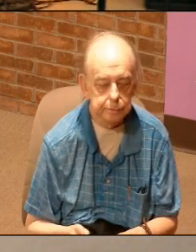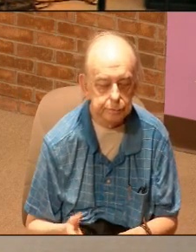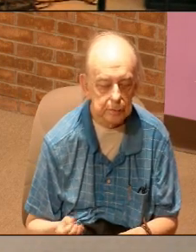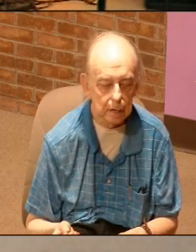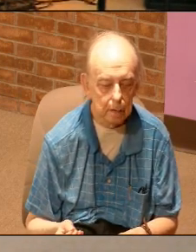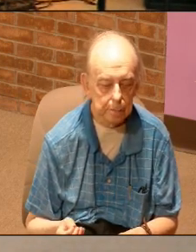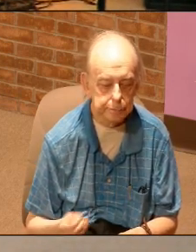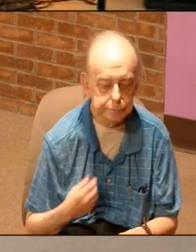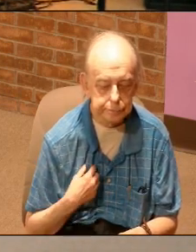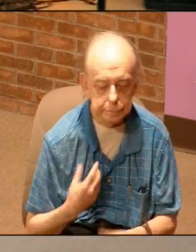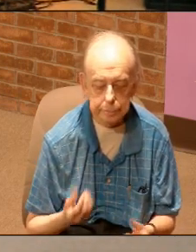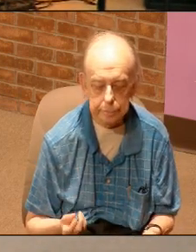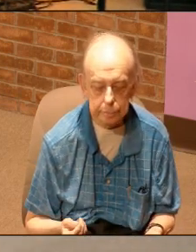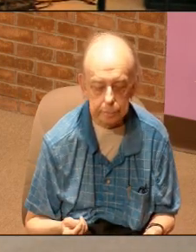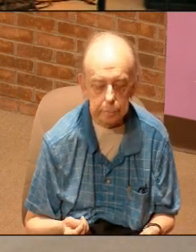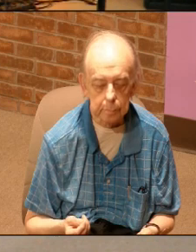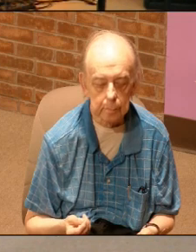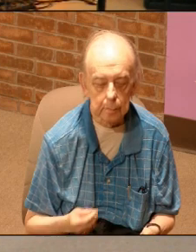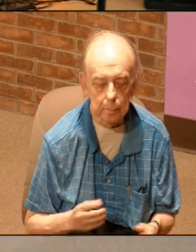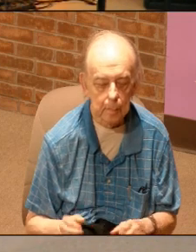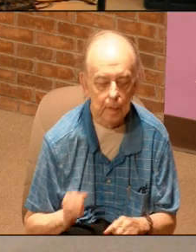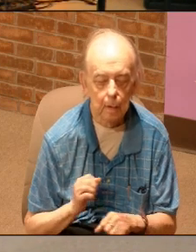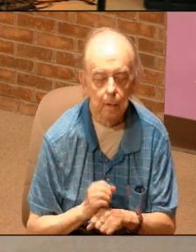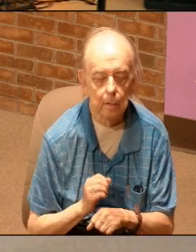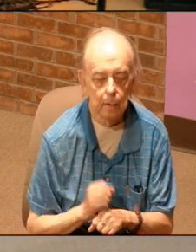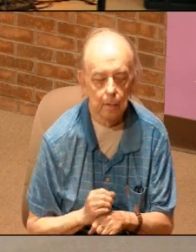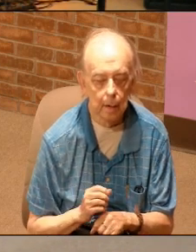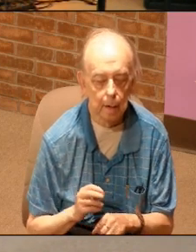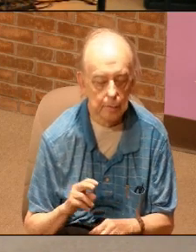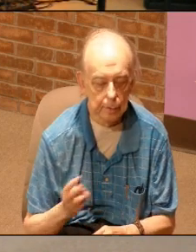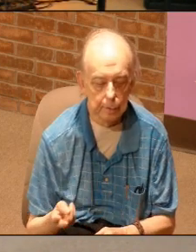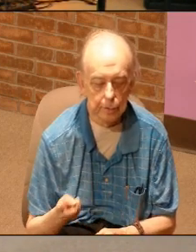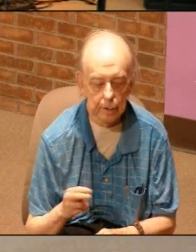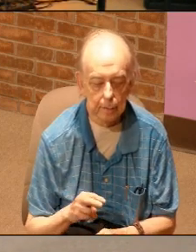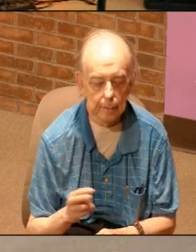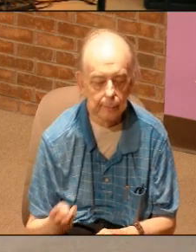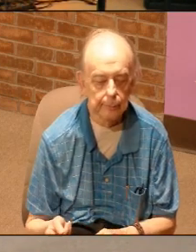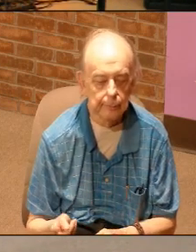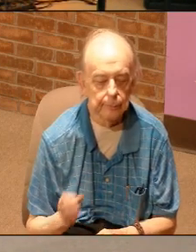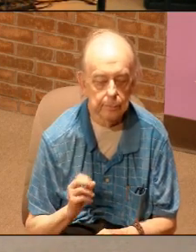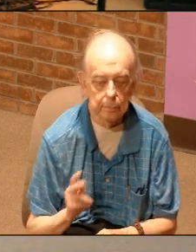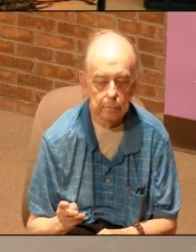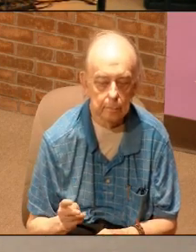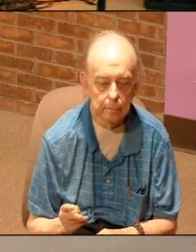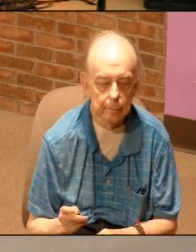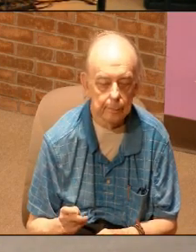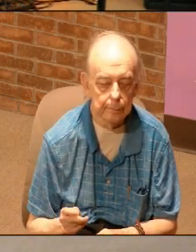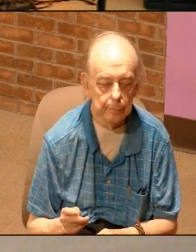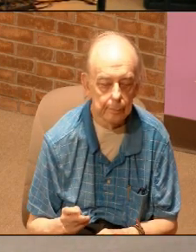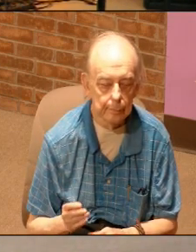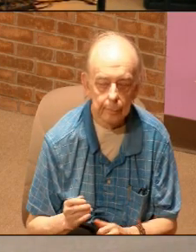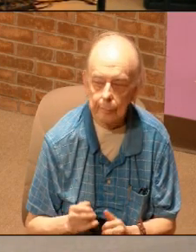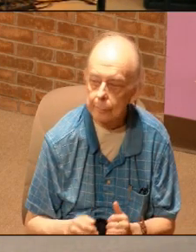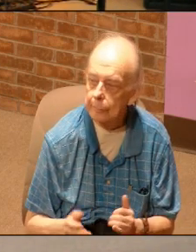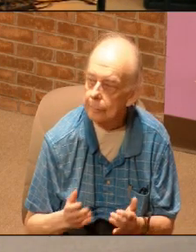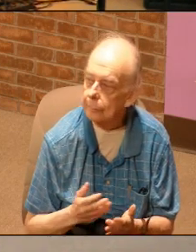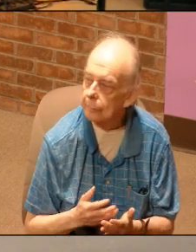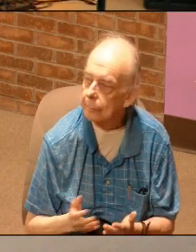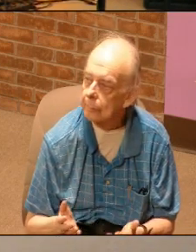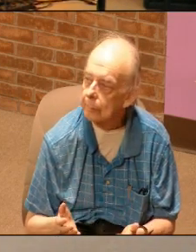And so what am I doing? I'm doing habit switching. Okay? And then the last